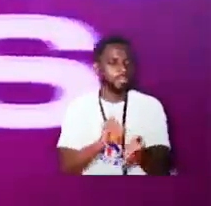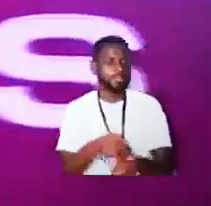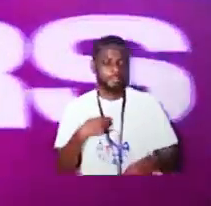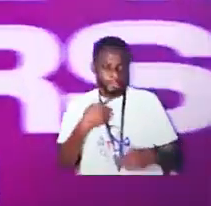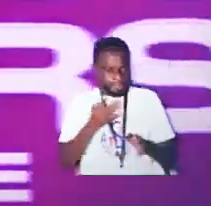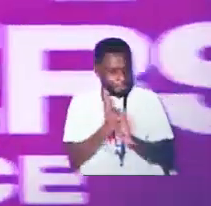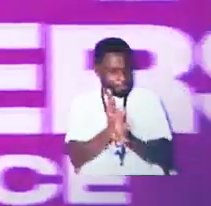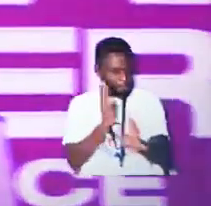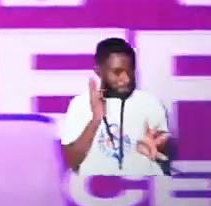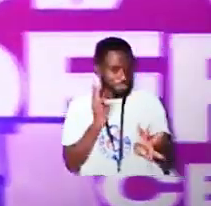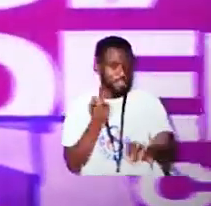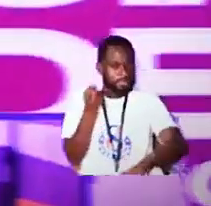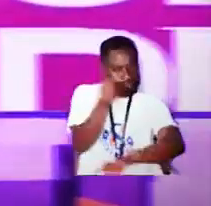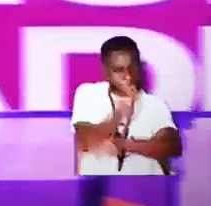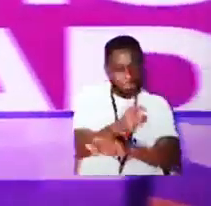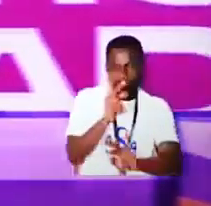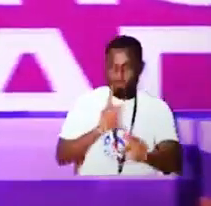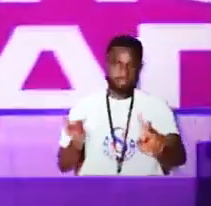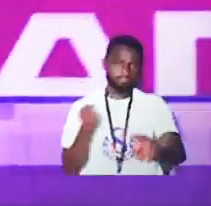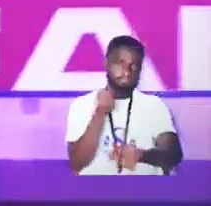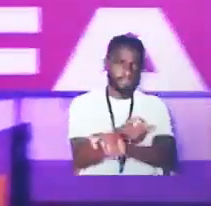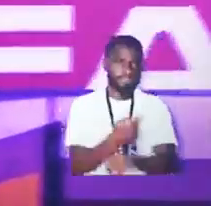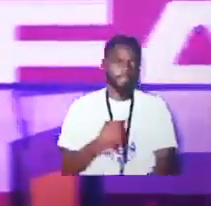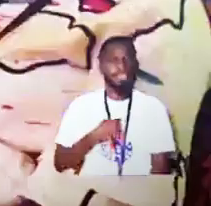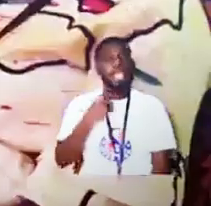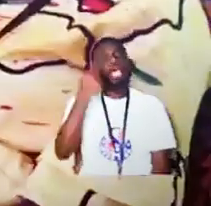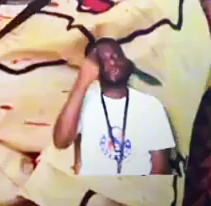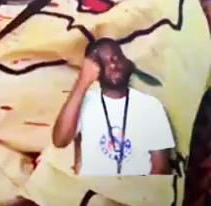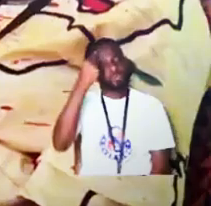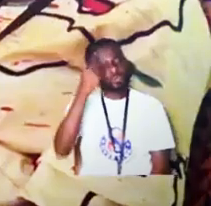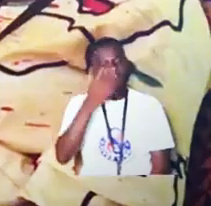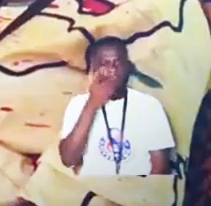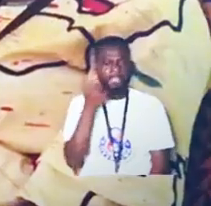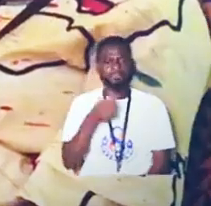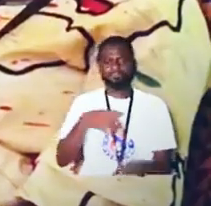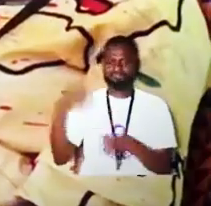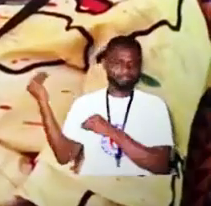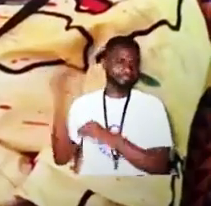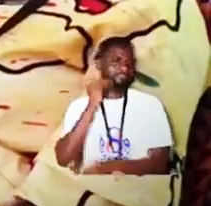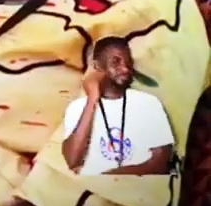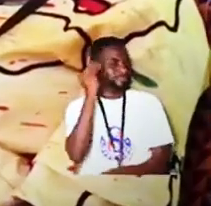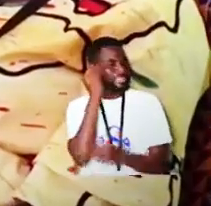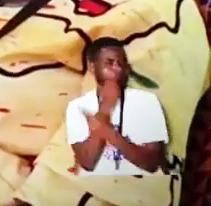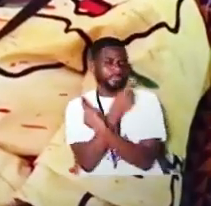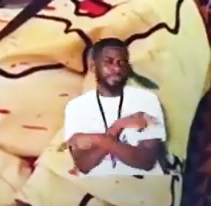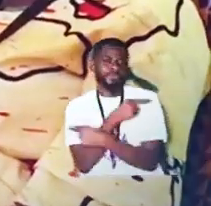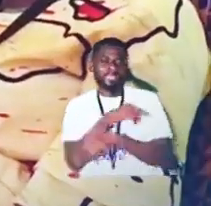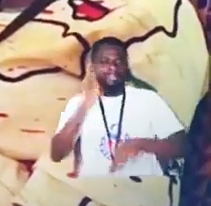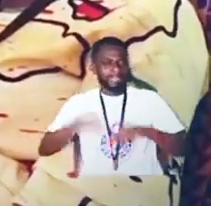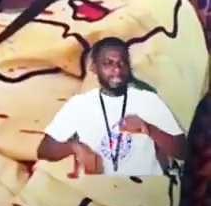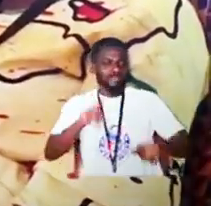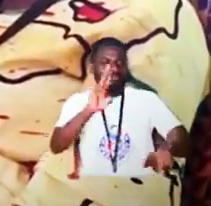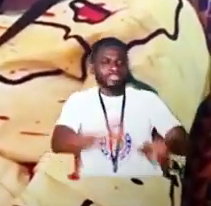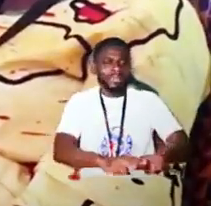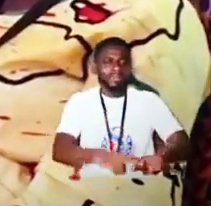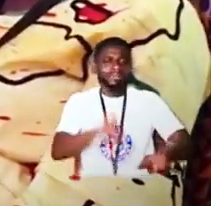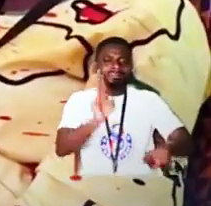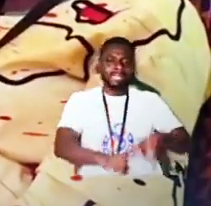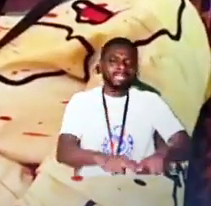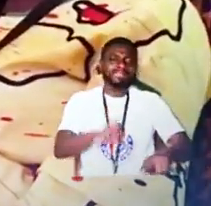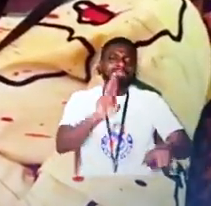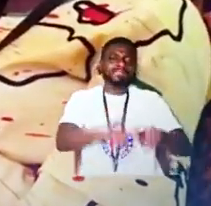the doctor. I thought that I would better go home and then rest than to sit on